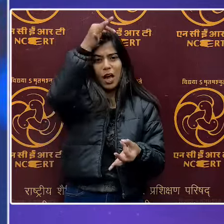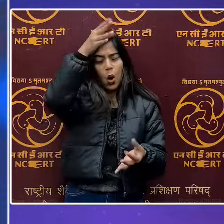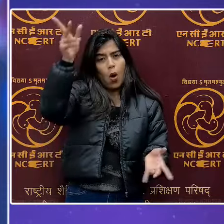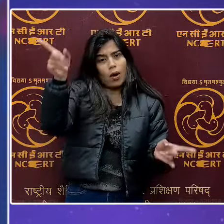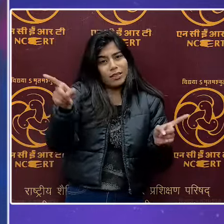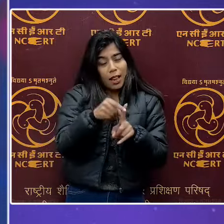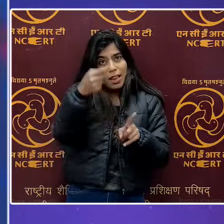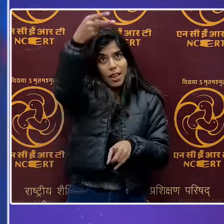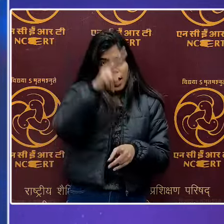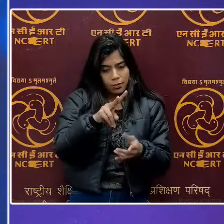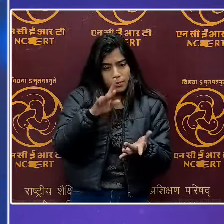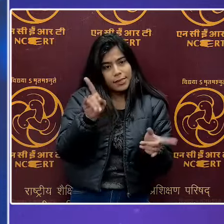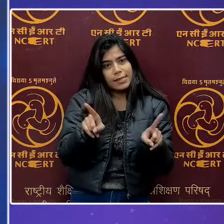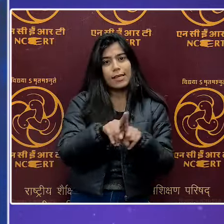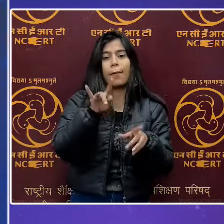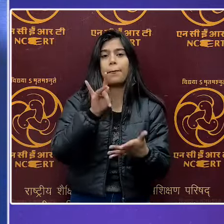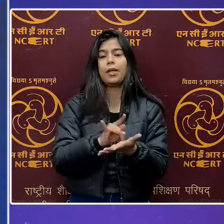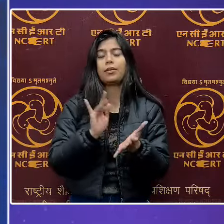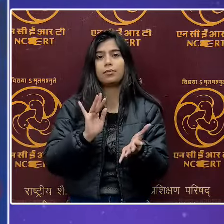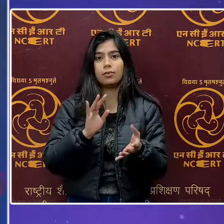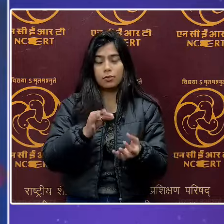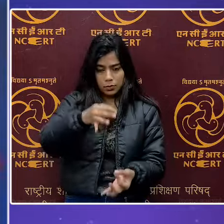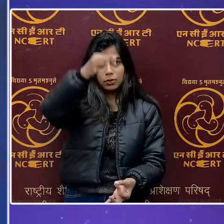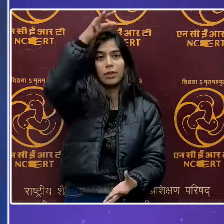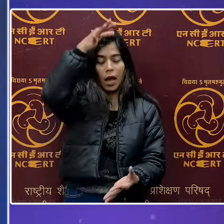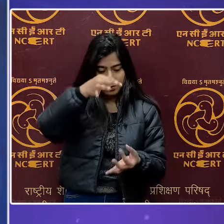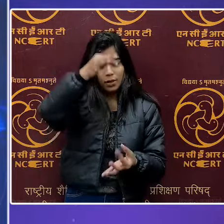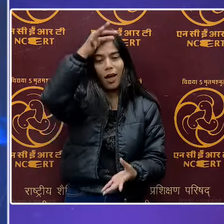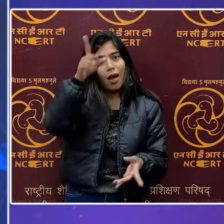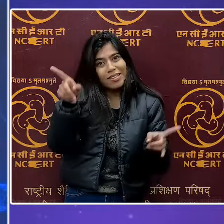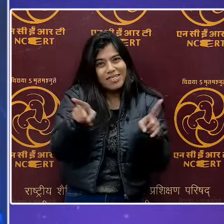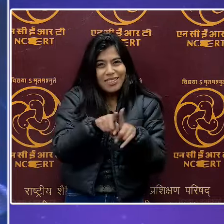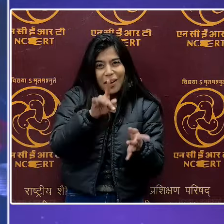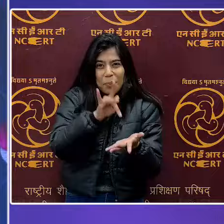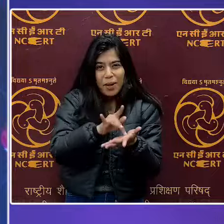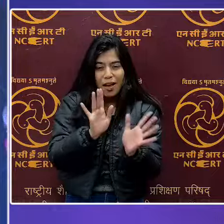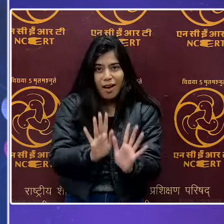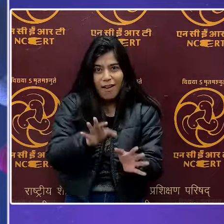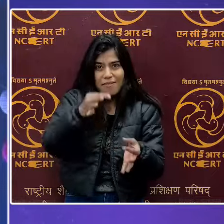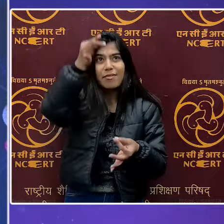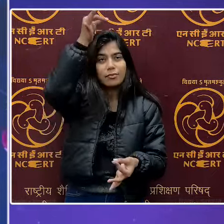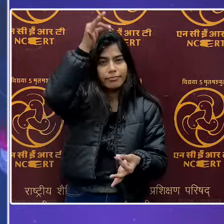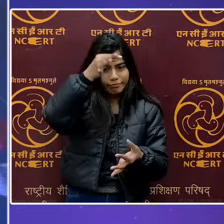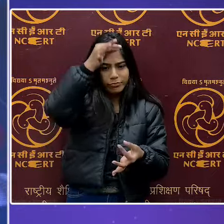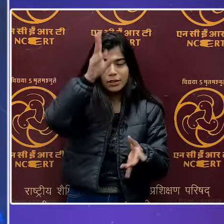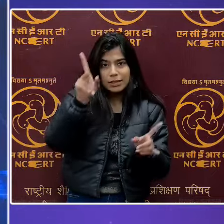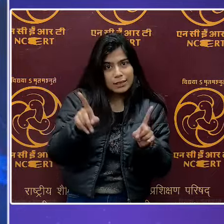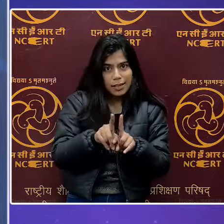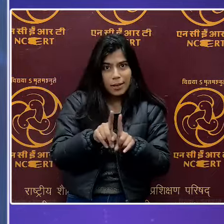position, overshooting, coming back and overshooting. See, once again you can see.